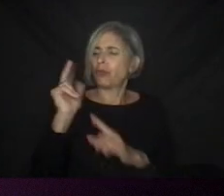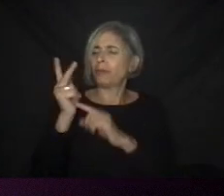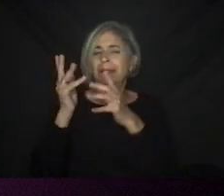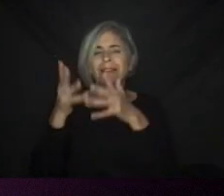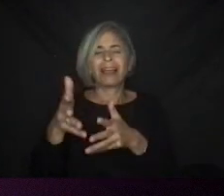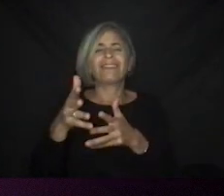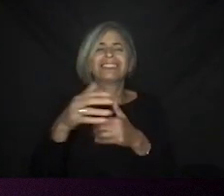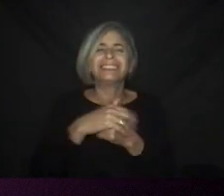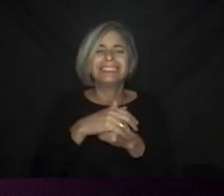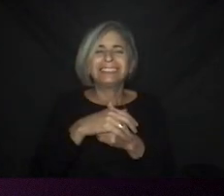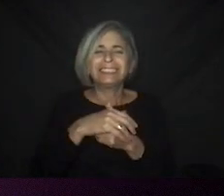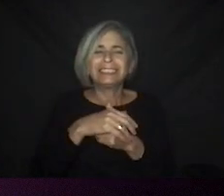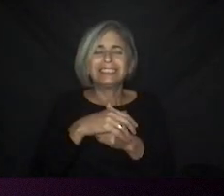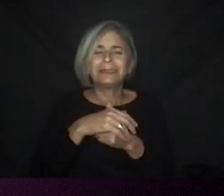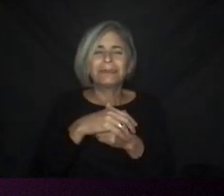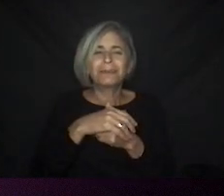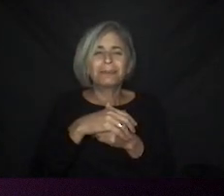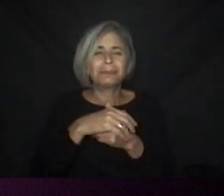here, so